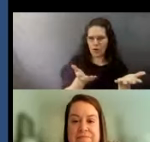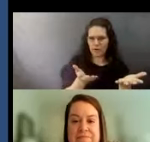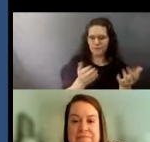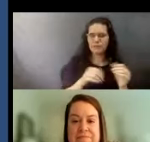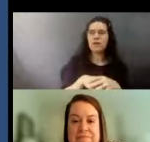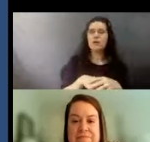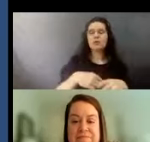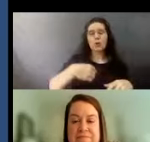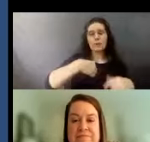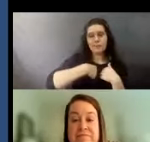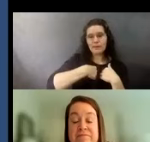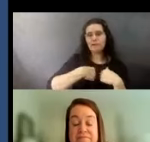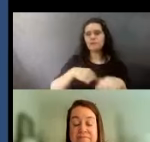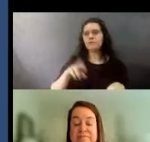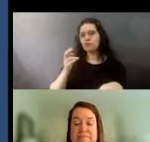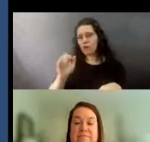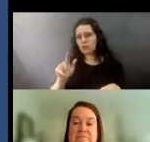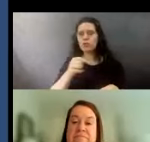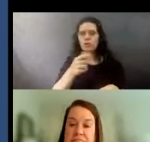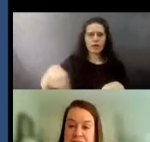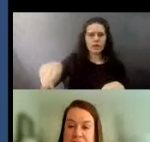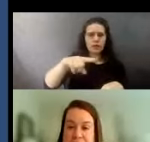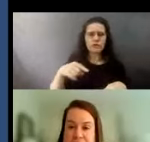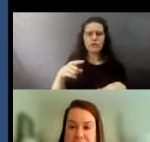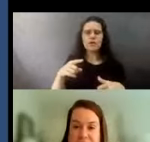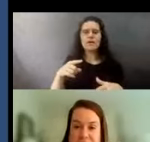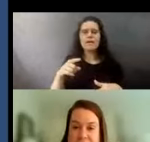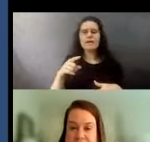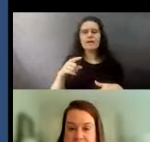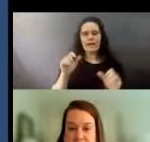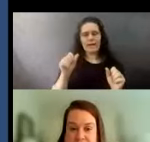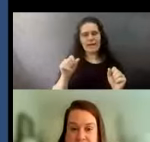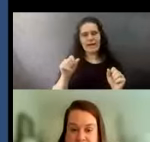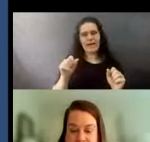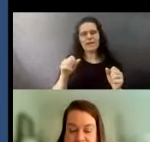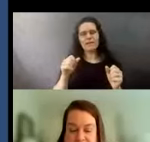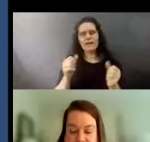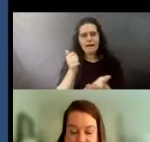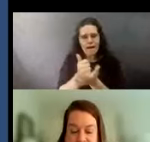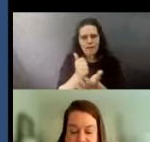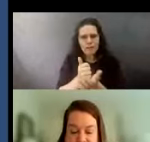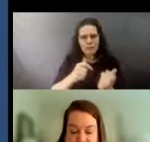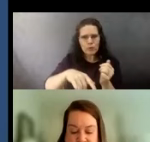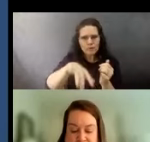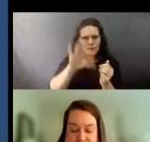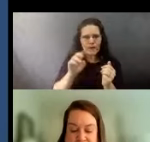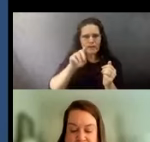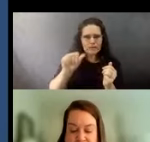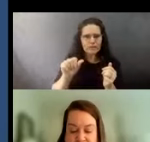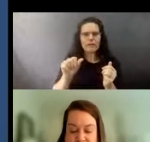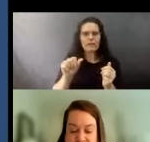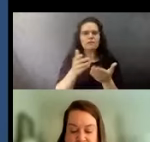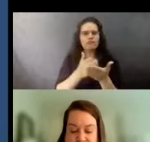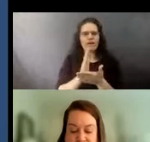able to connect people who are in this webinar with disability rights experts in your region.